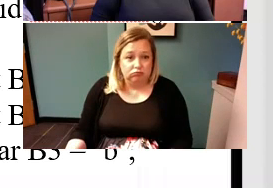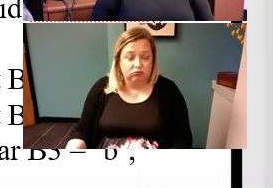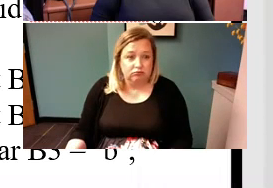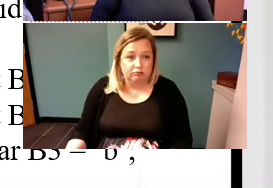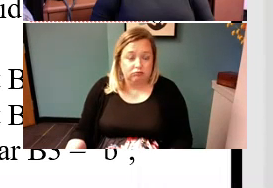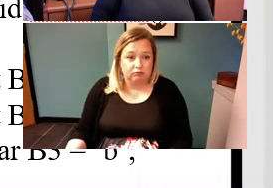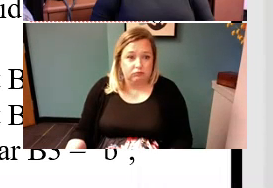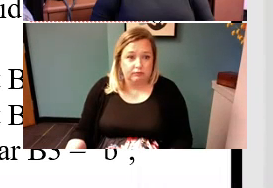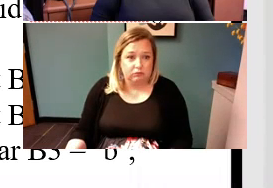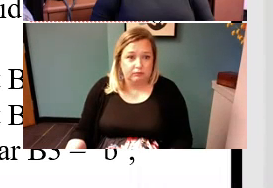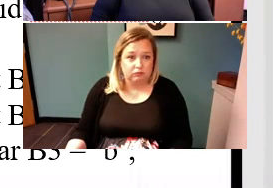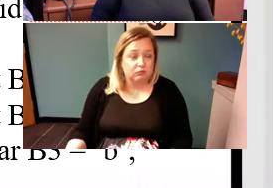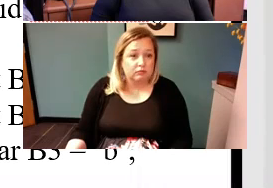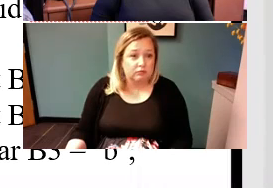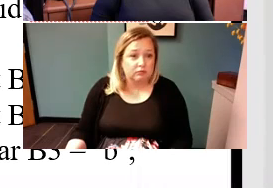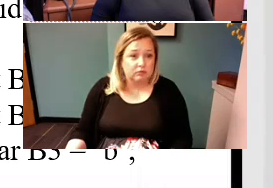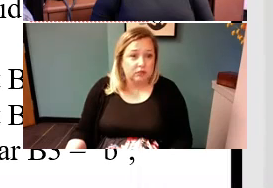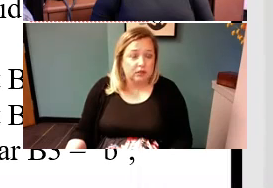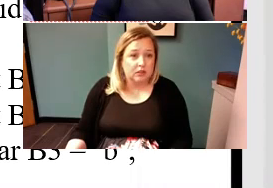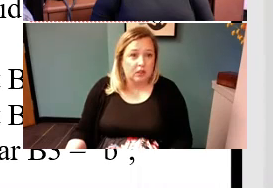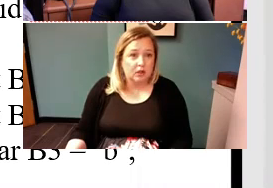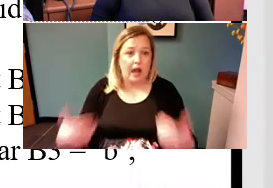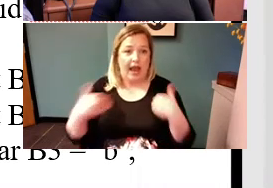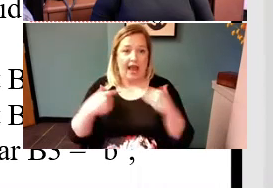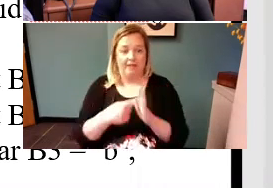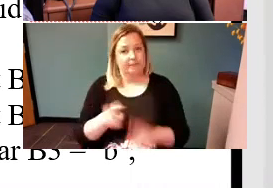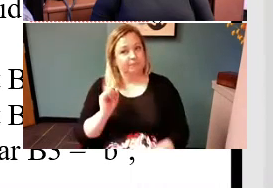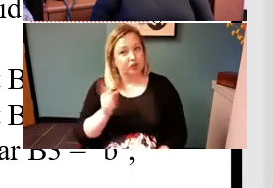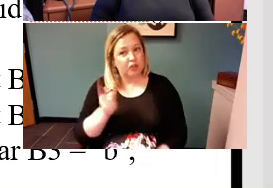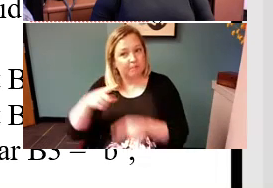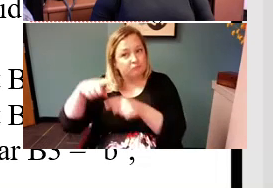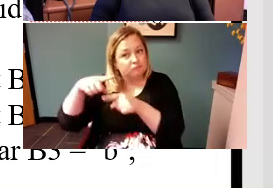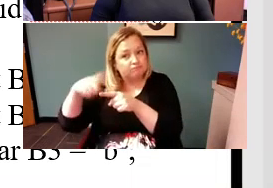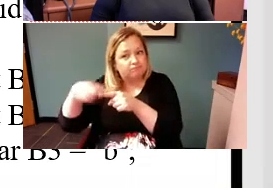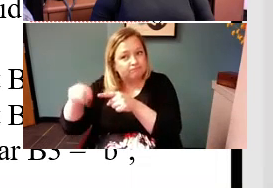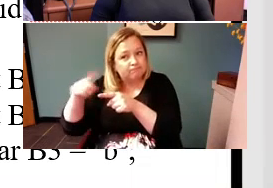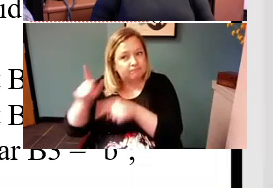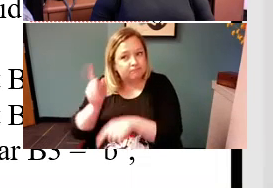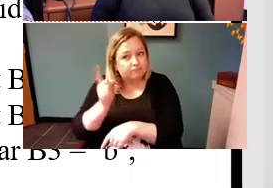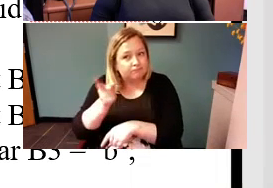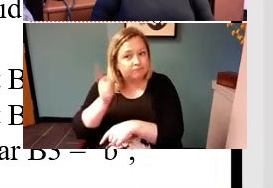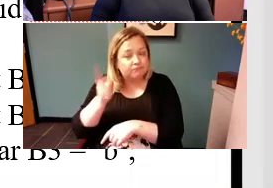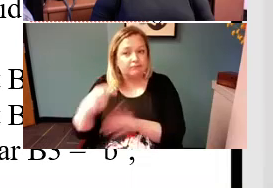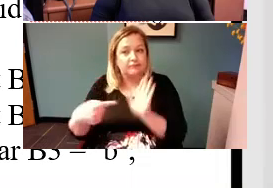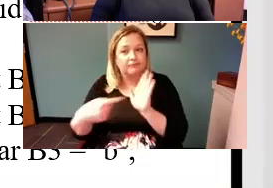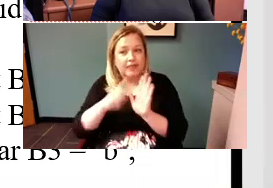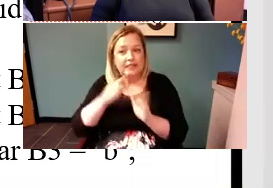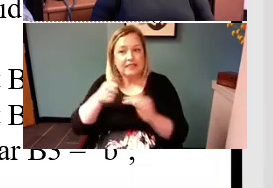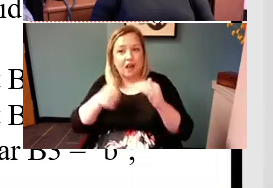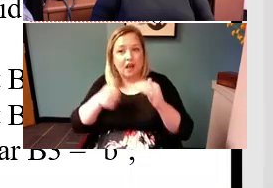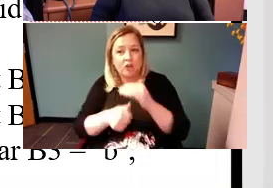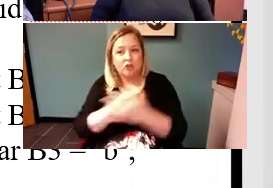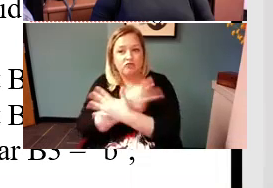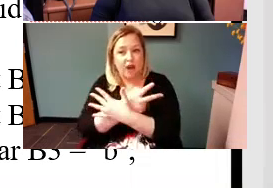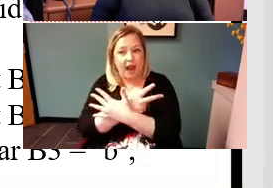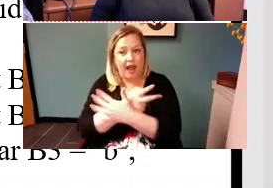So I have this, and shame on you guys because this is an undergrad set of slides, but anyhow.